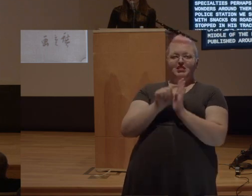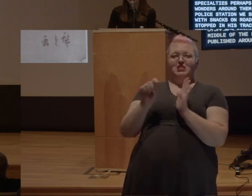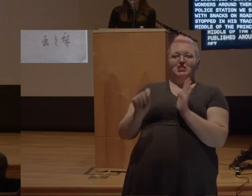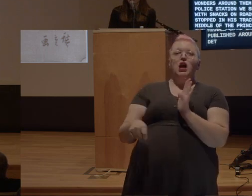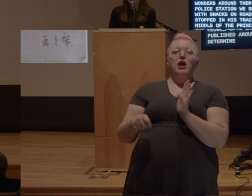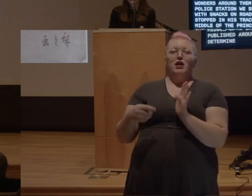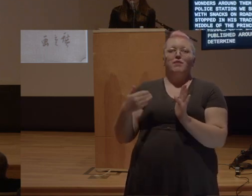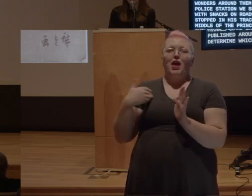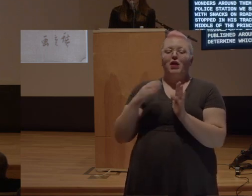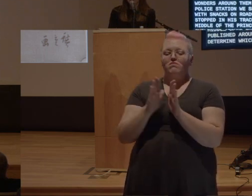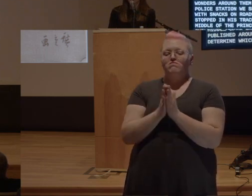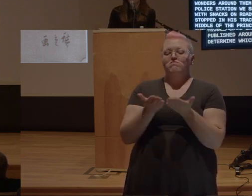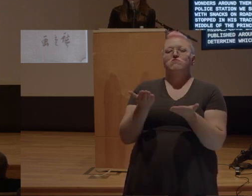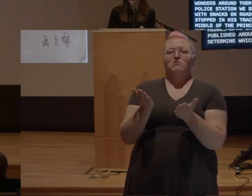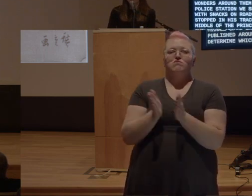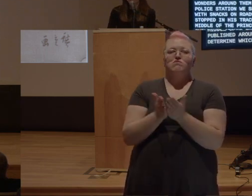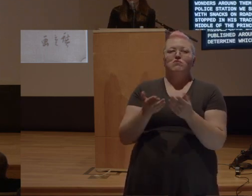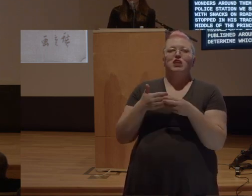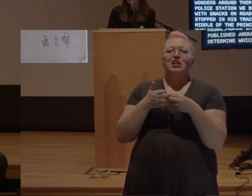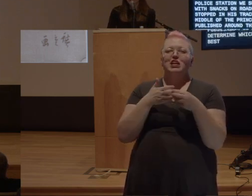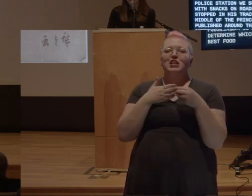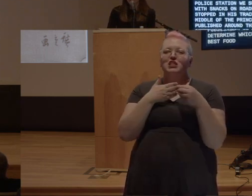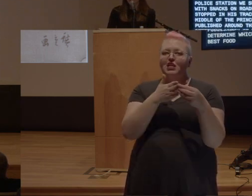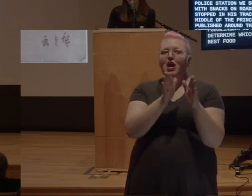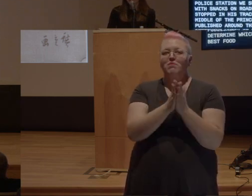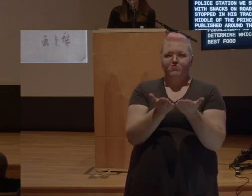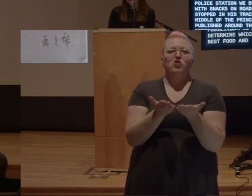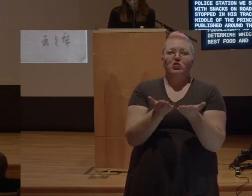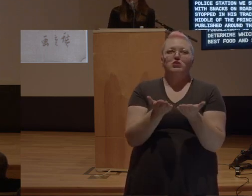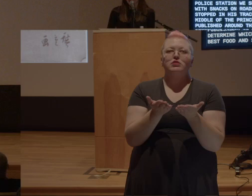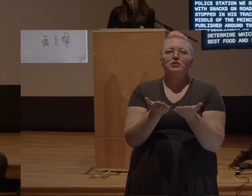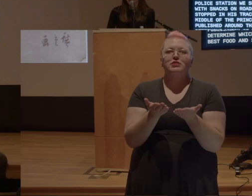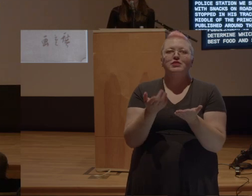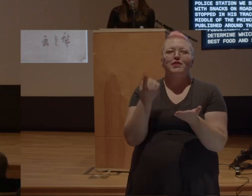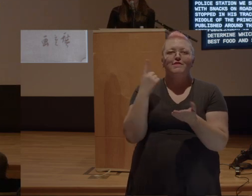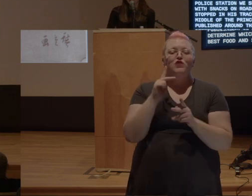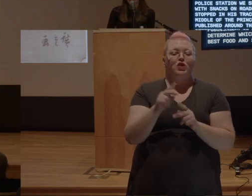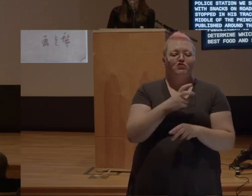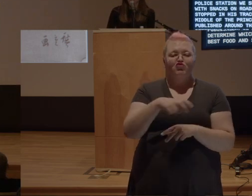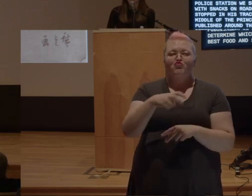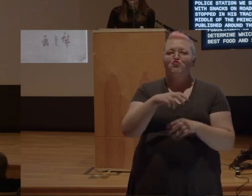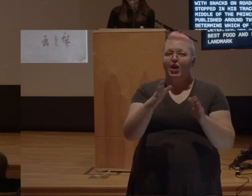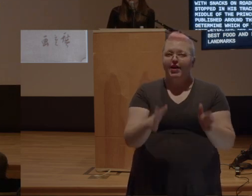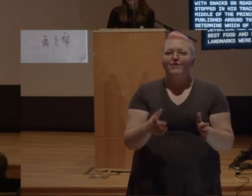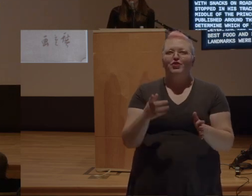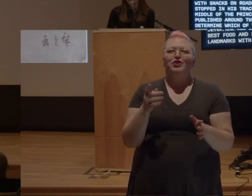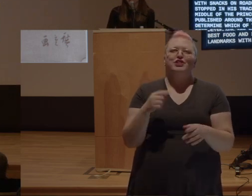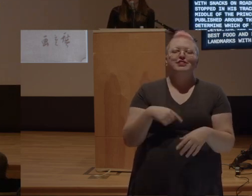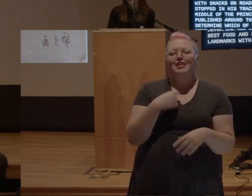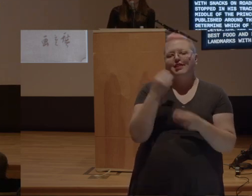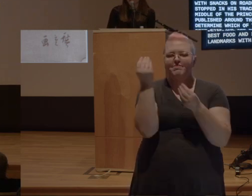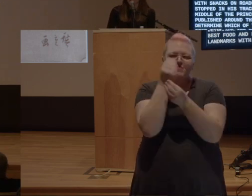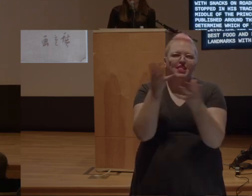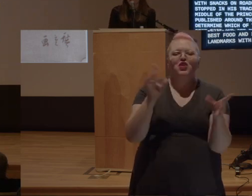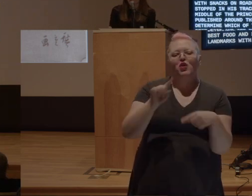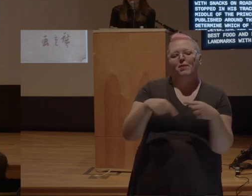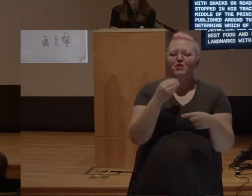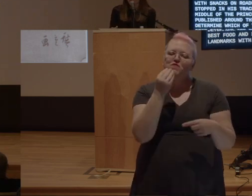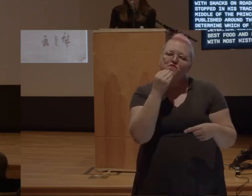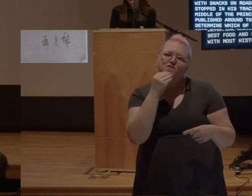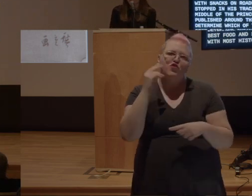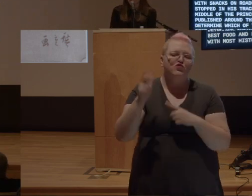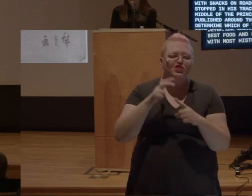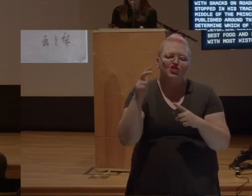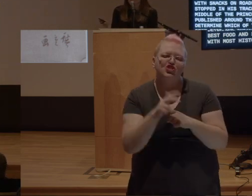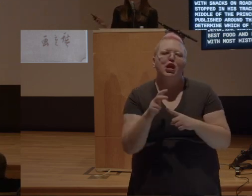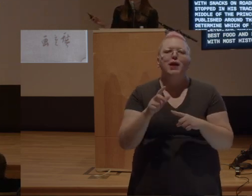determine which of the Tokaido stations had the best food and souvenirs, as well as which landmarks were of most historical interest.